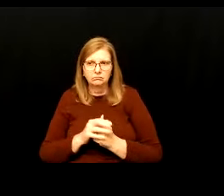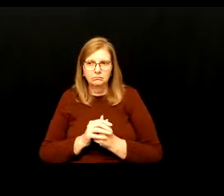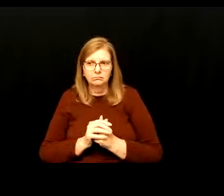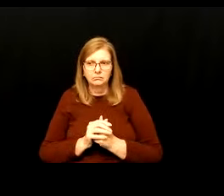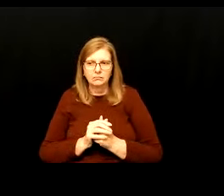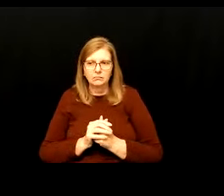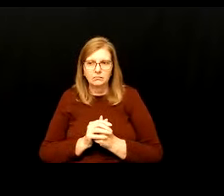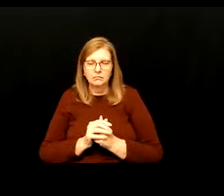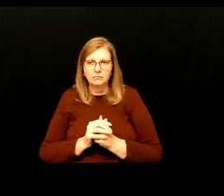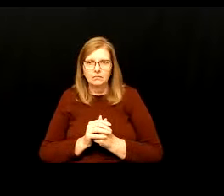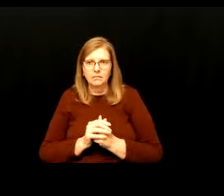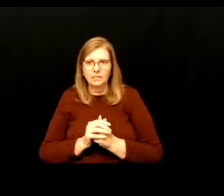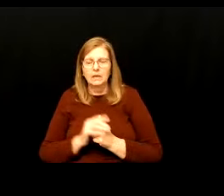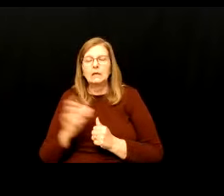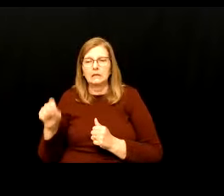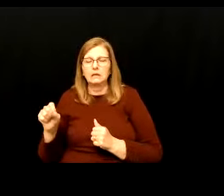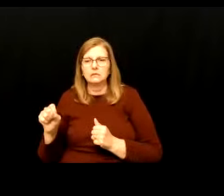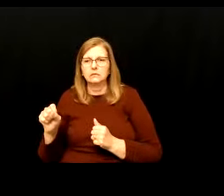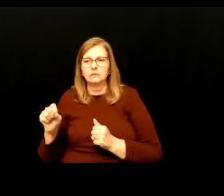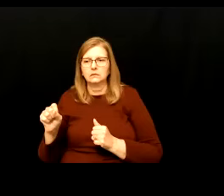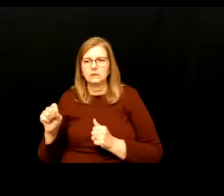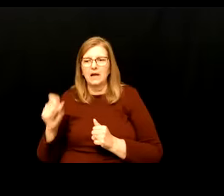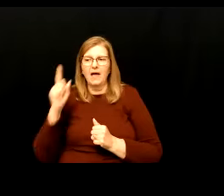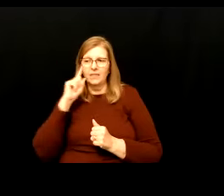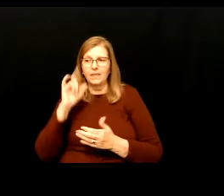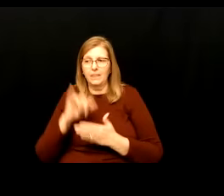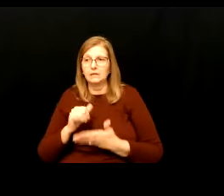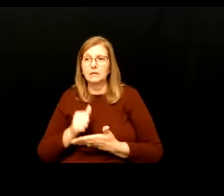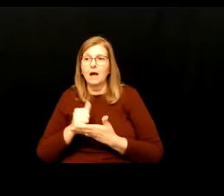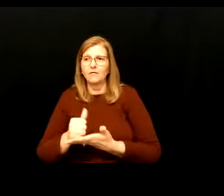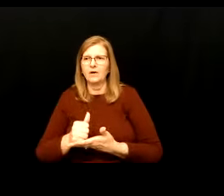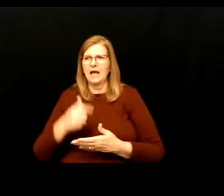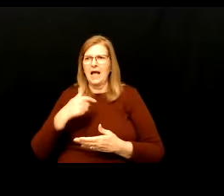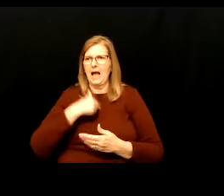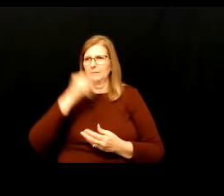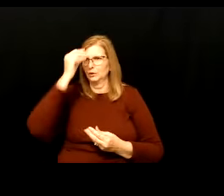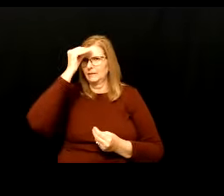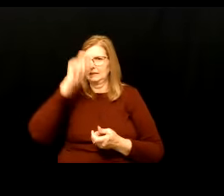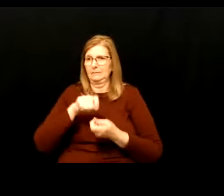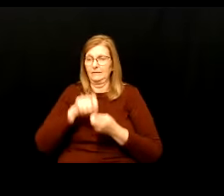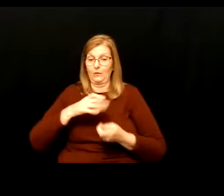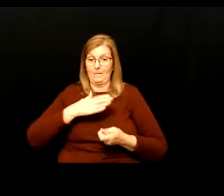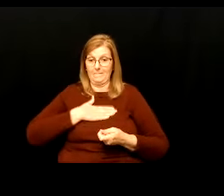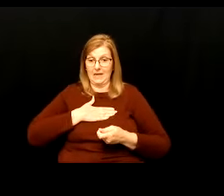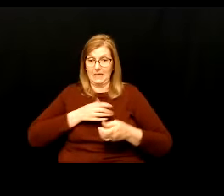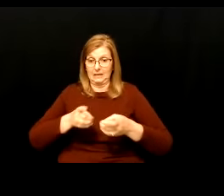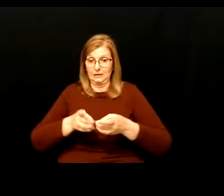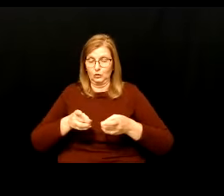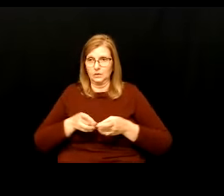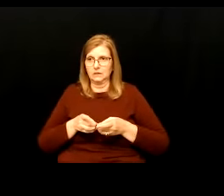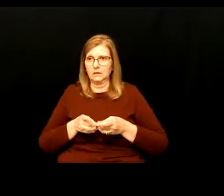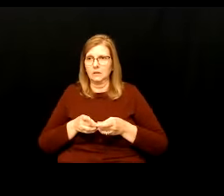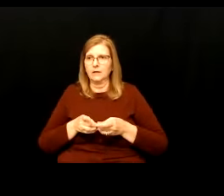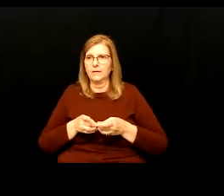Yeah, sorry, I took a second. I think that is helpful. I was just thinking specifically for my district, you know,